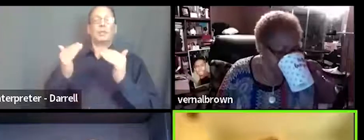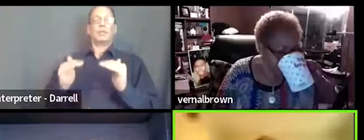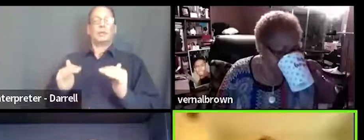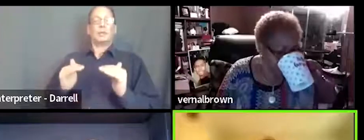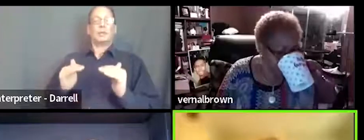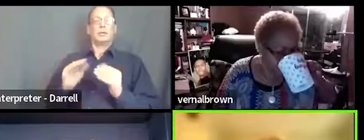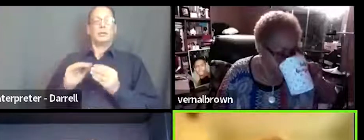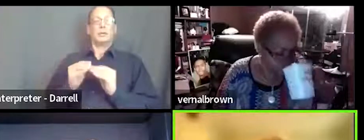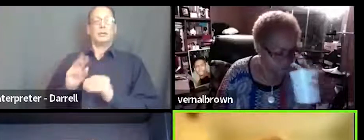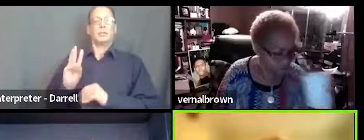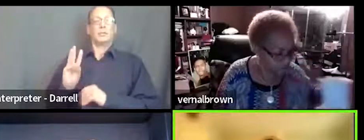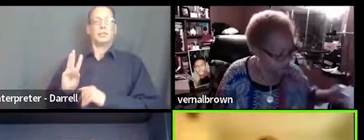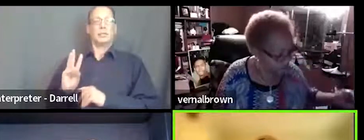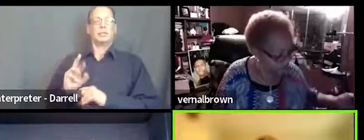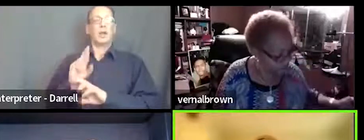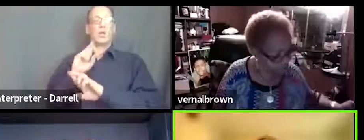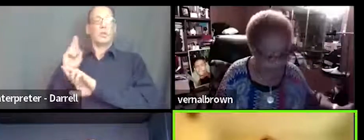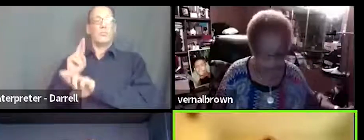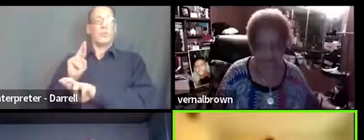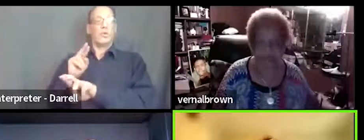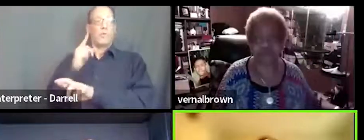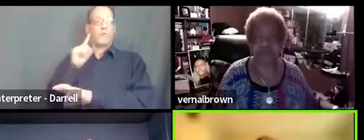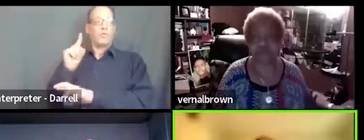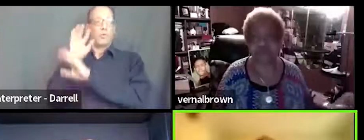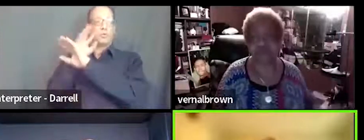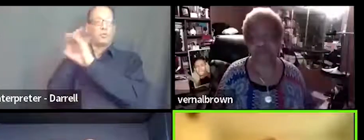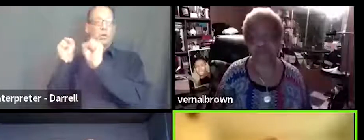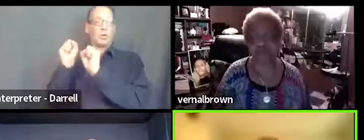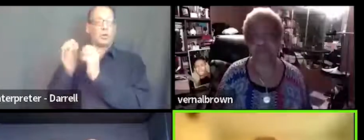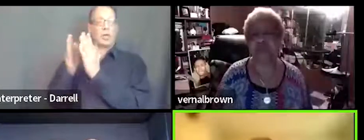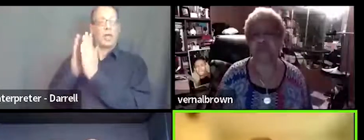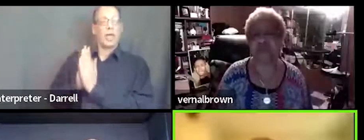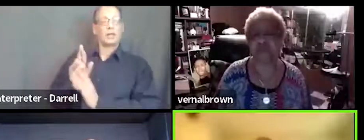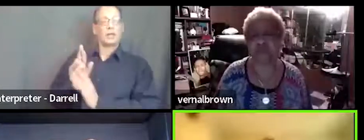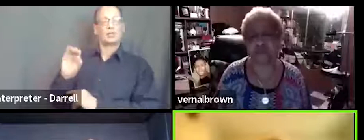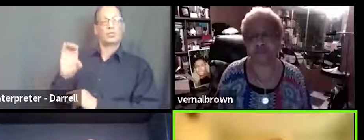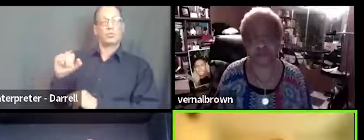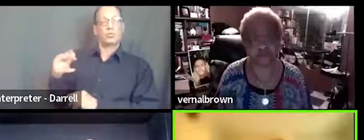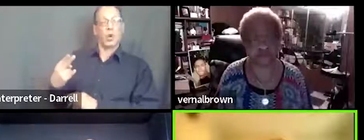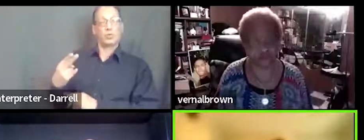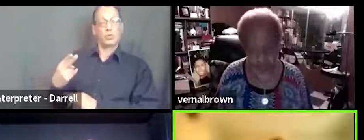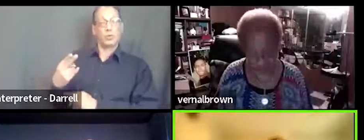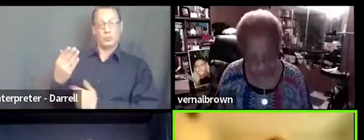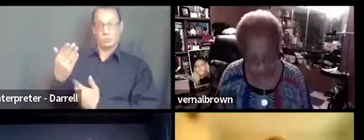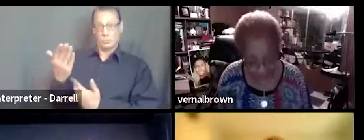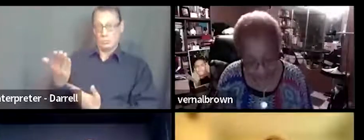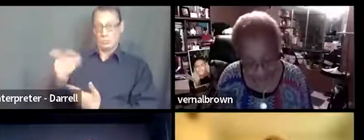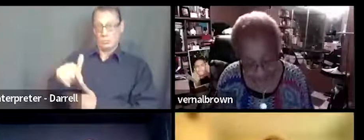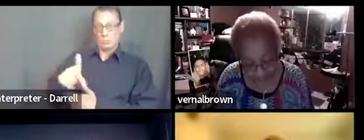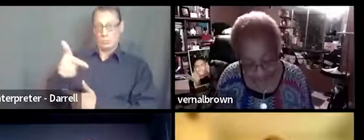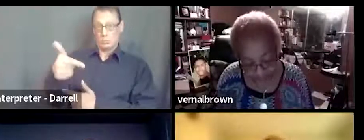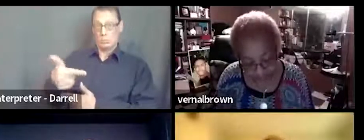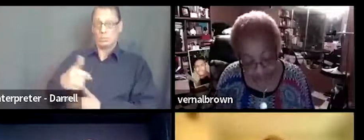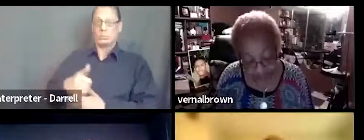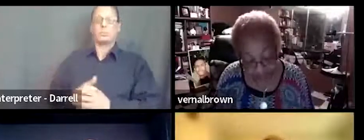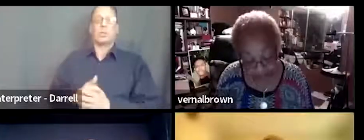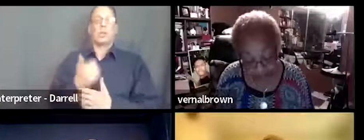number six, a report of the president. So I would ask Mr. Roach for comments. Good morning,